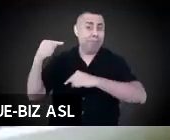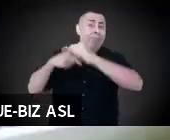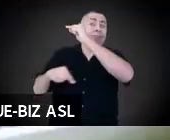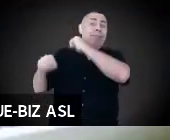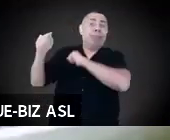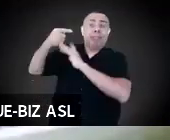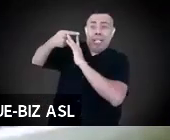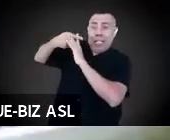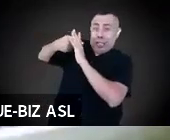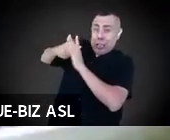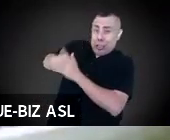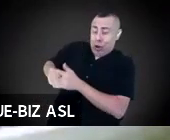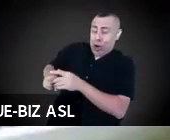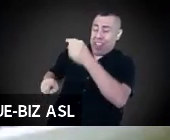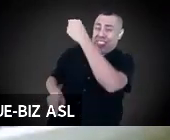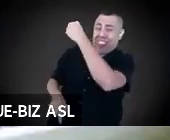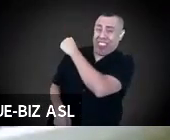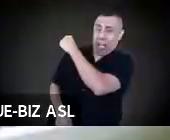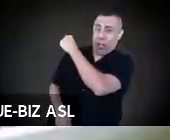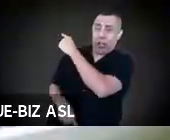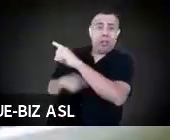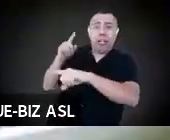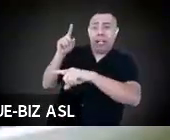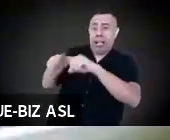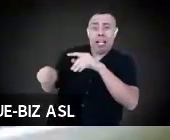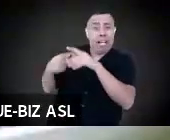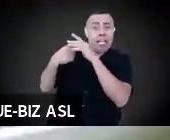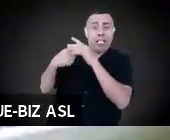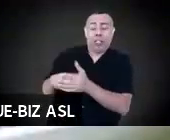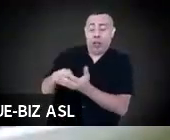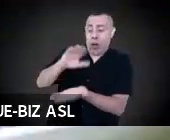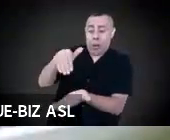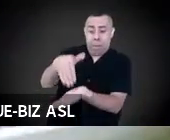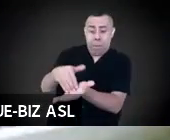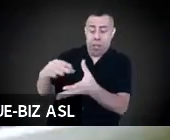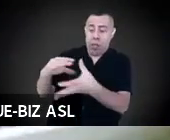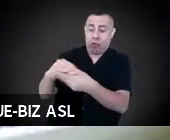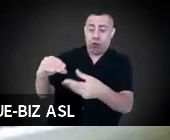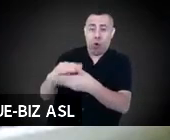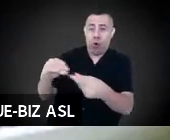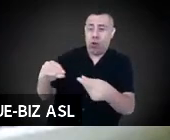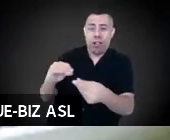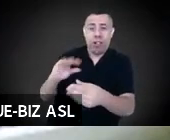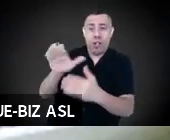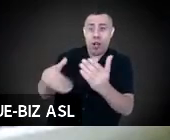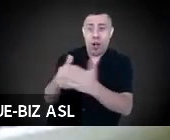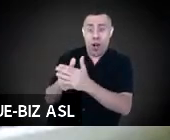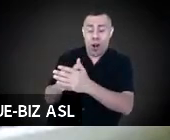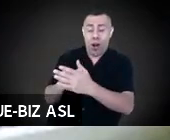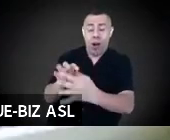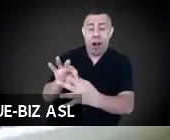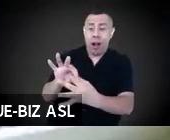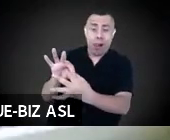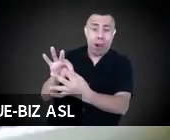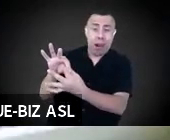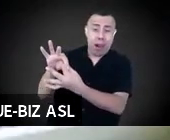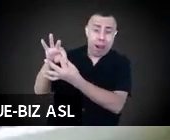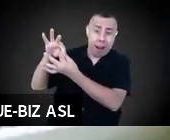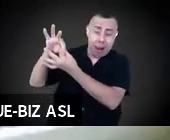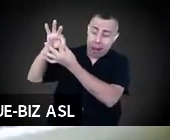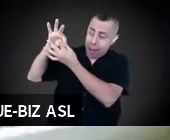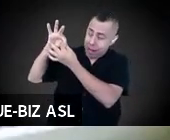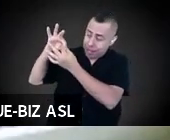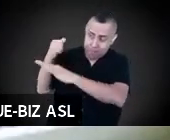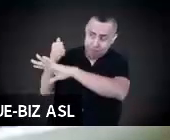start in the middle of the story, because it's all attributed to this long history, over 400 years